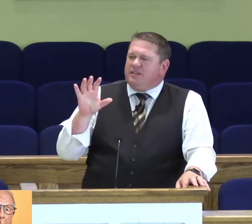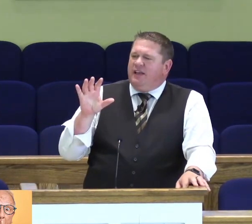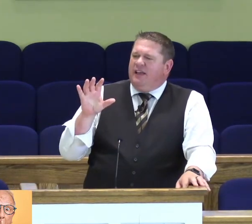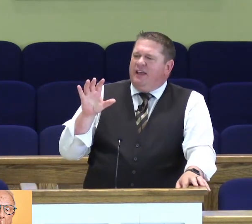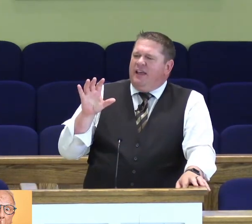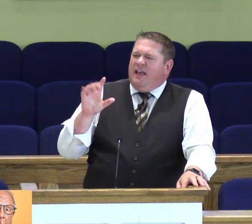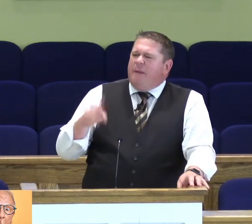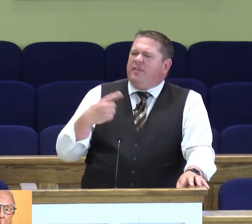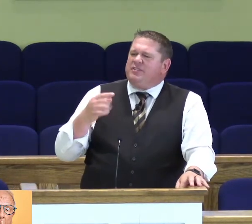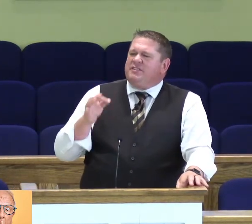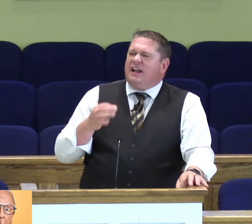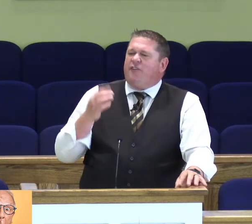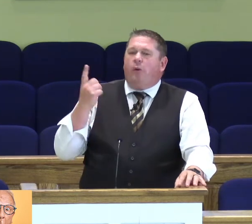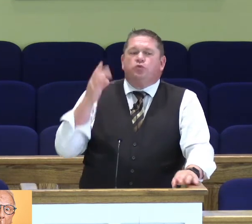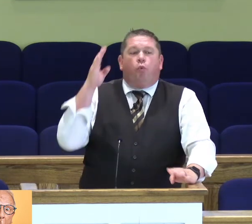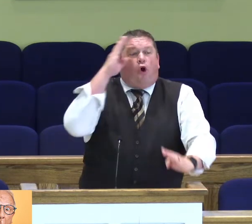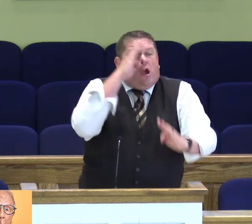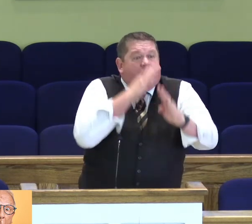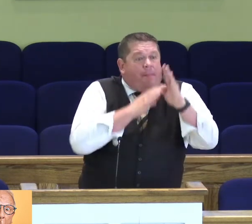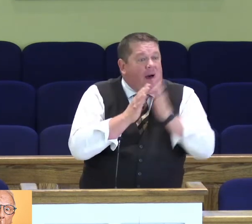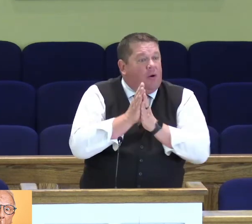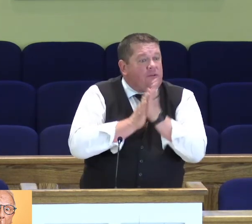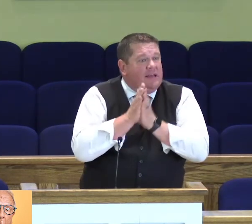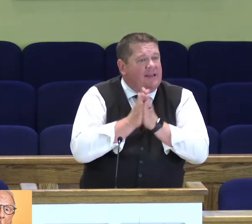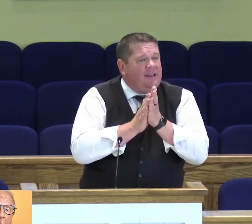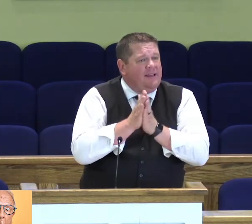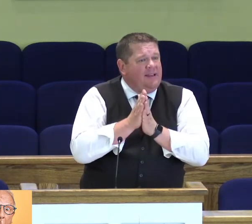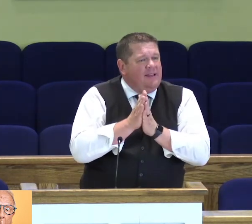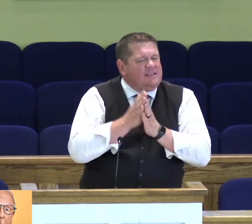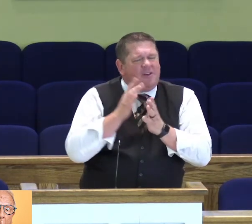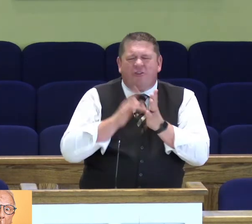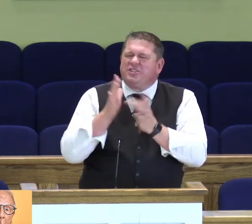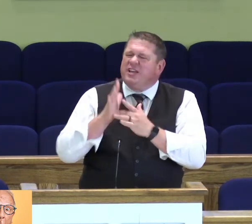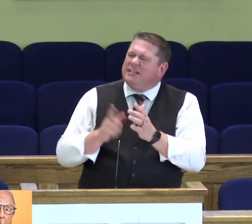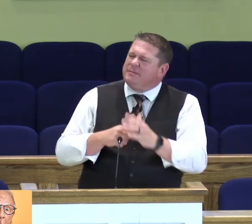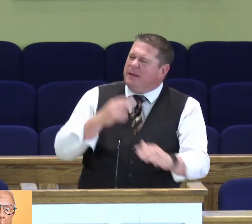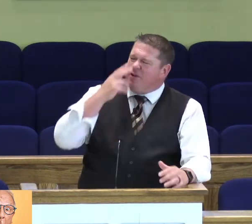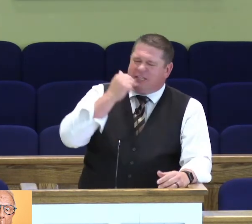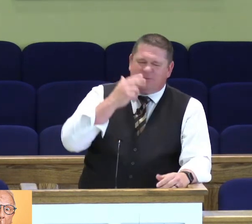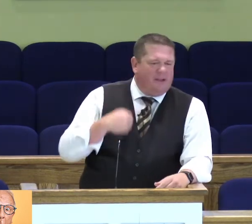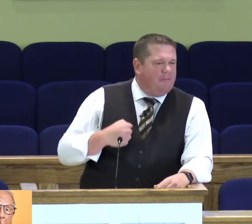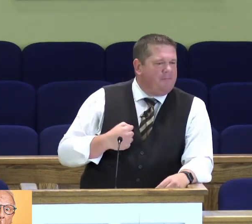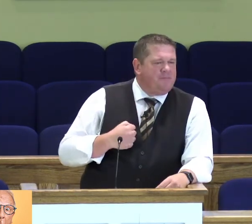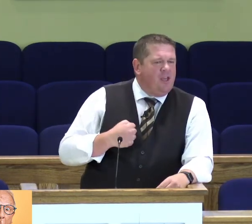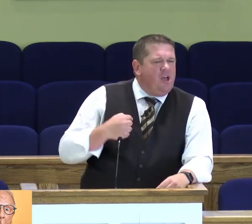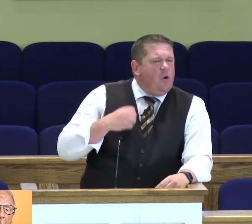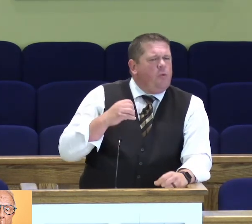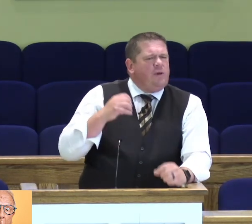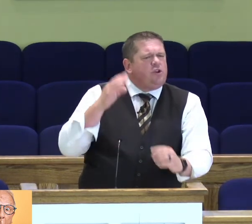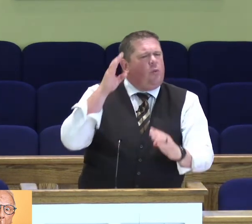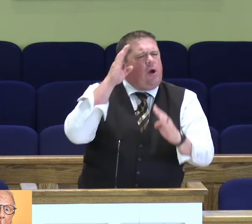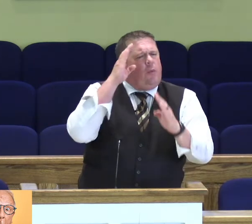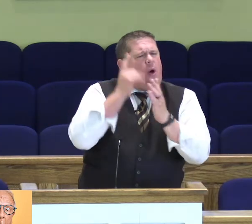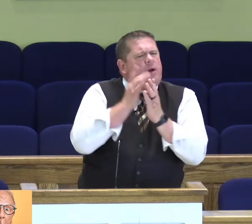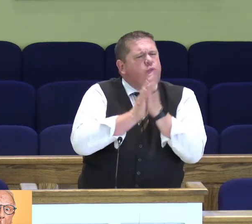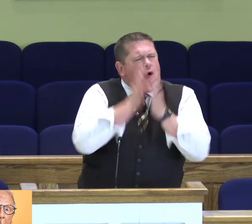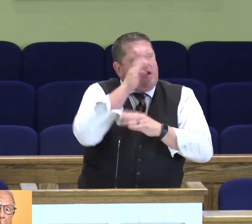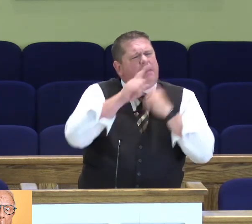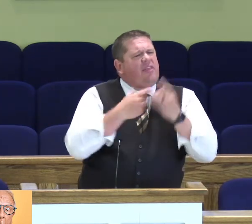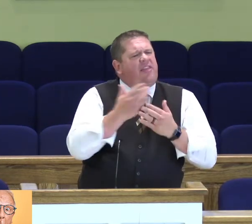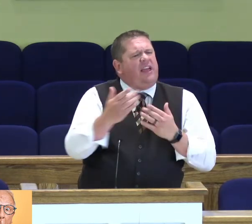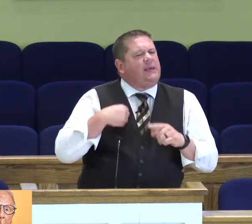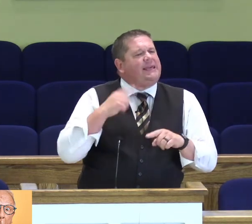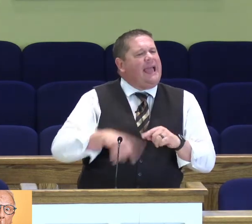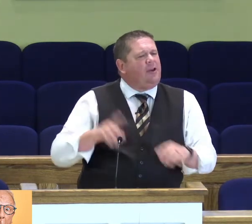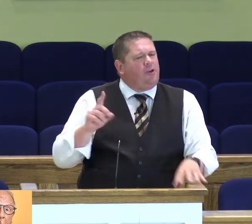Watch this. How about this? Instead of always worrying about, see, Christianity sometimes cracks me up. We always